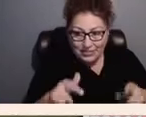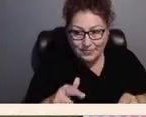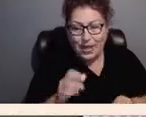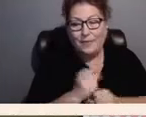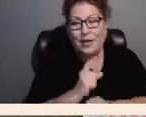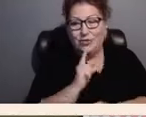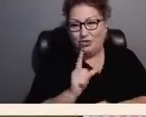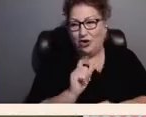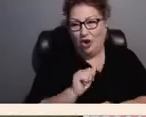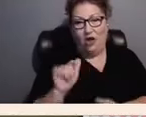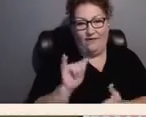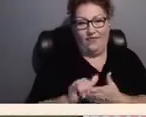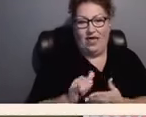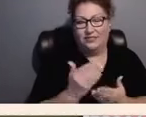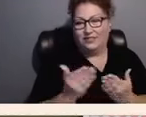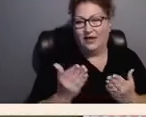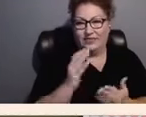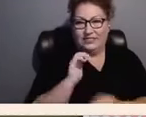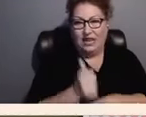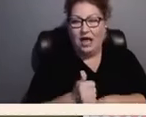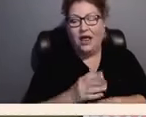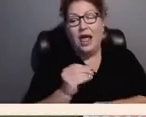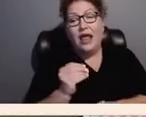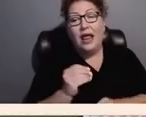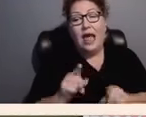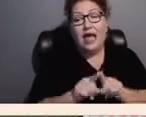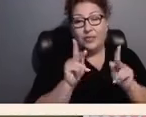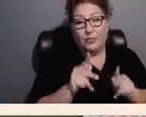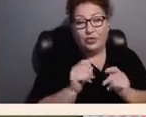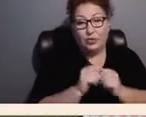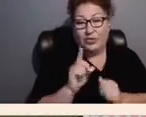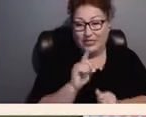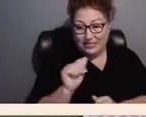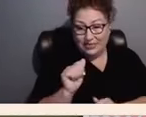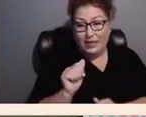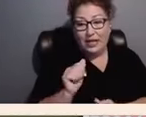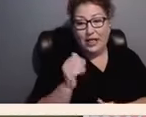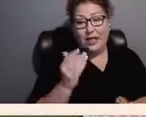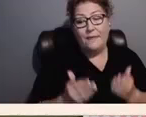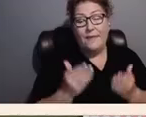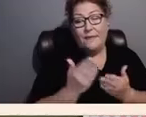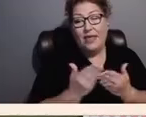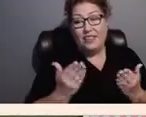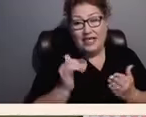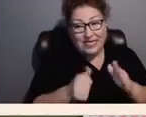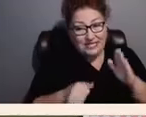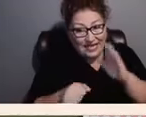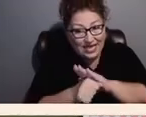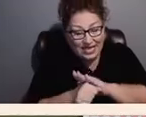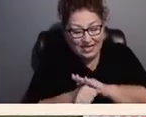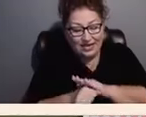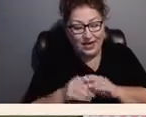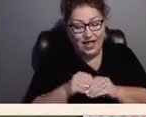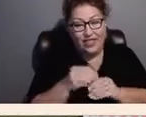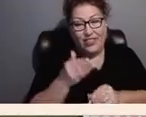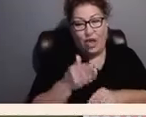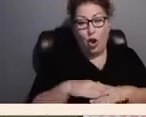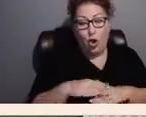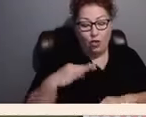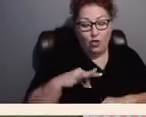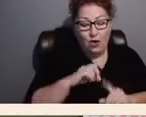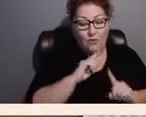is in line. And as a person with a disability, you know, there might be things that are hidden in there on that credit report that you